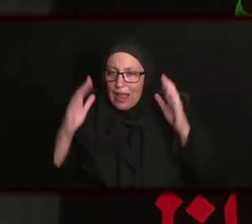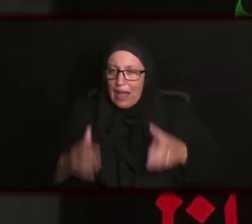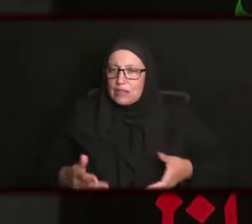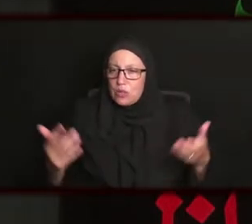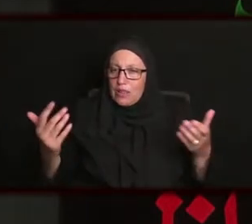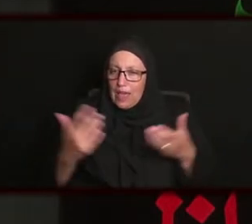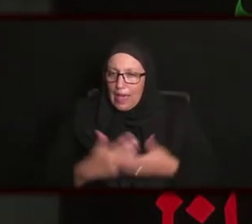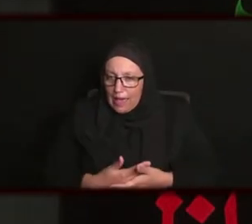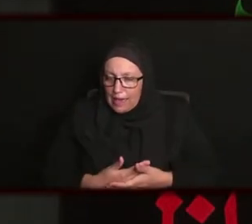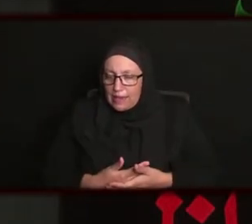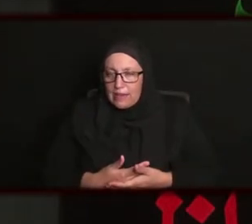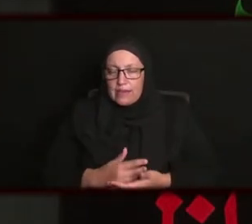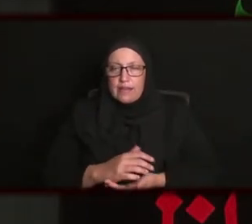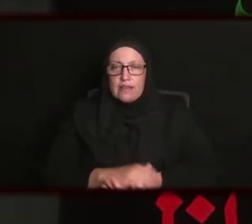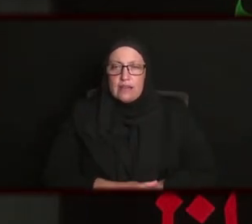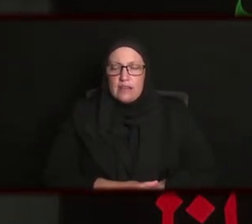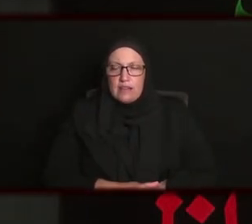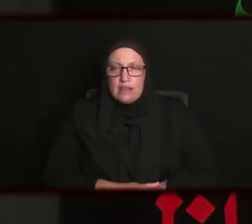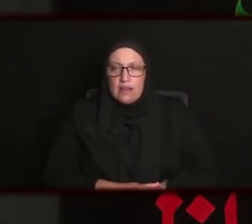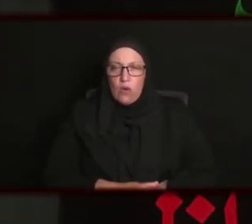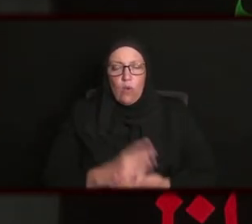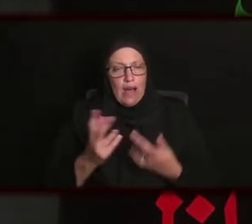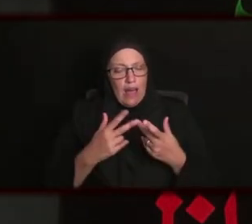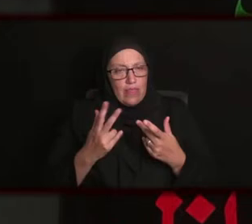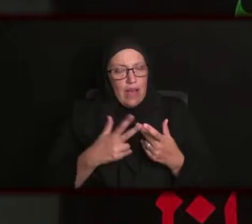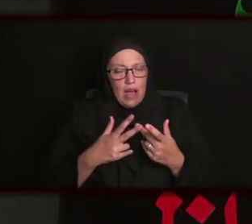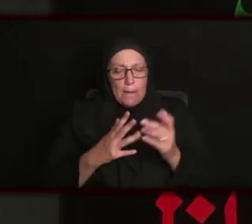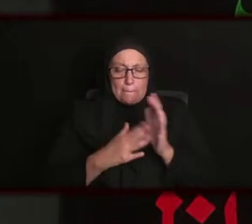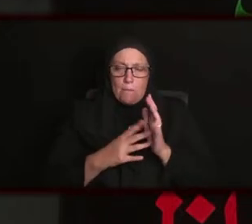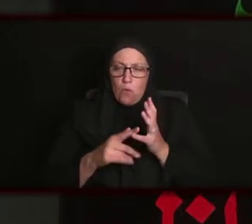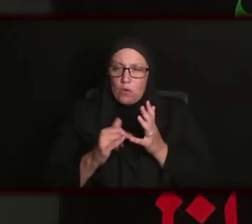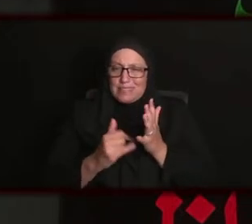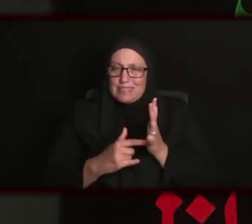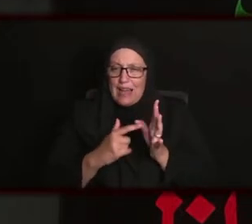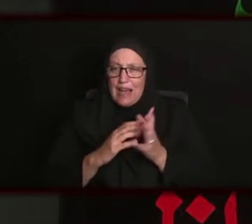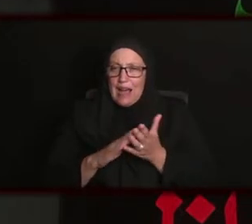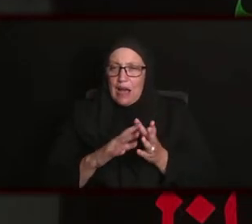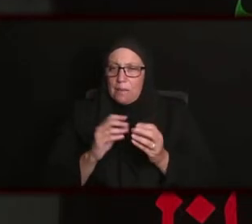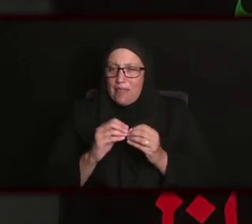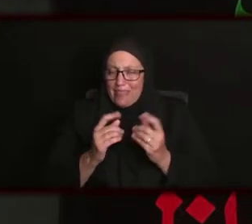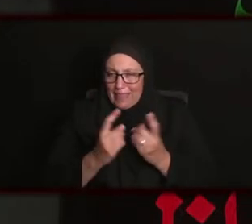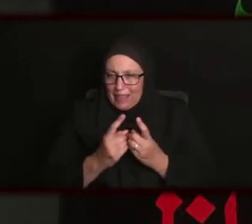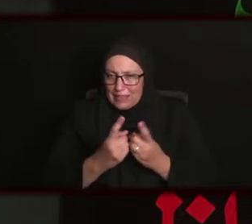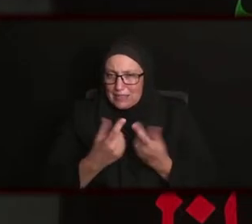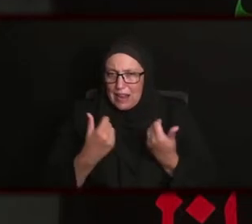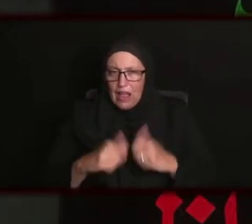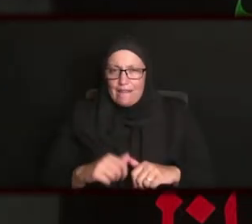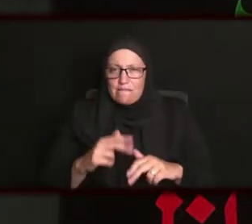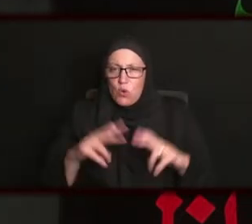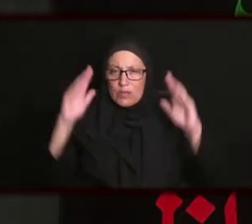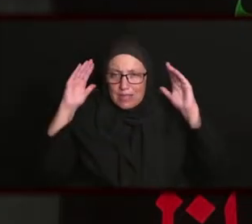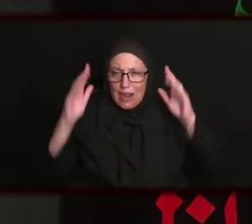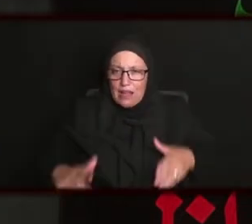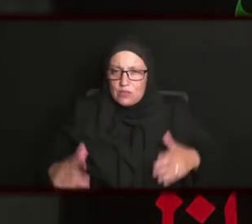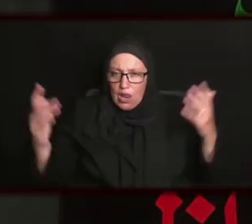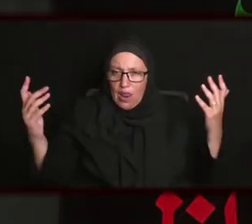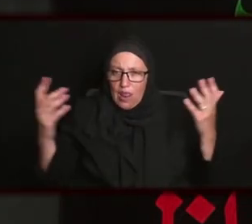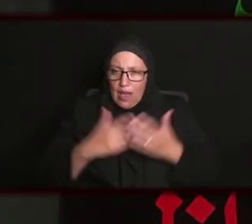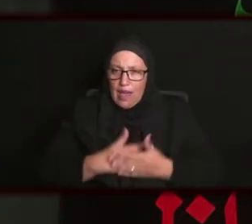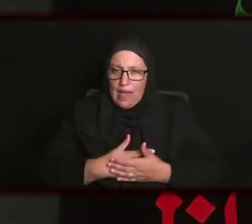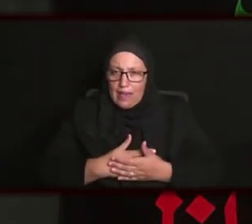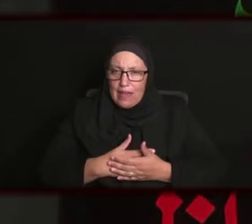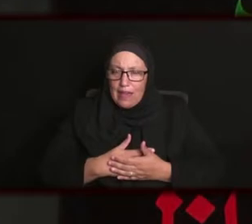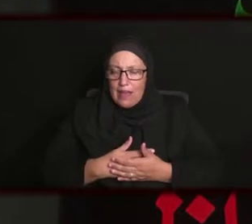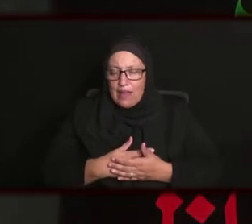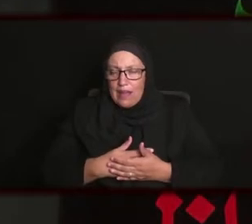such mustahabbat that, for example, for salatul layl, the scholars have said